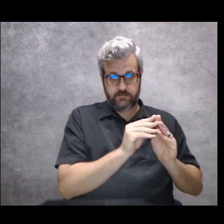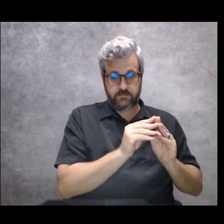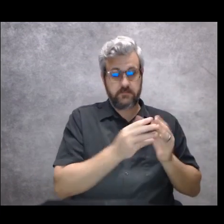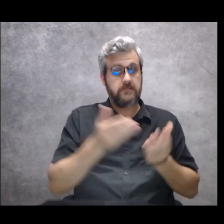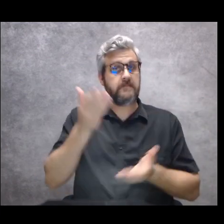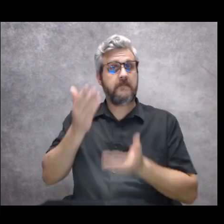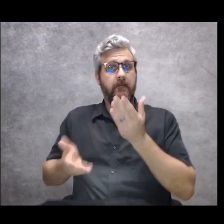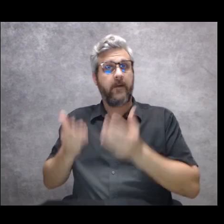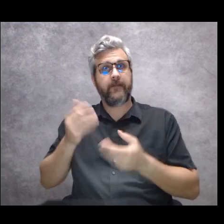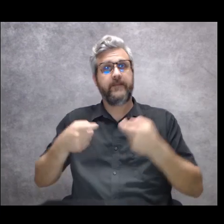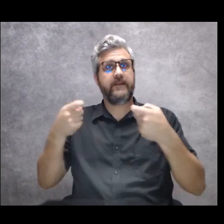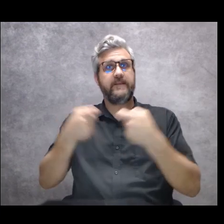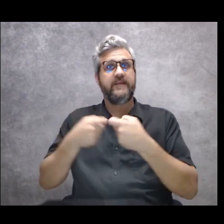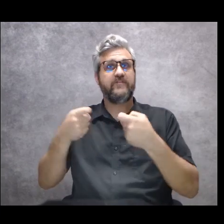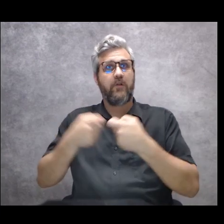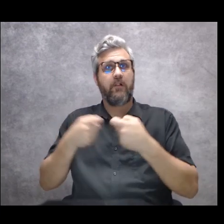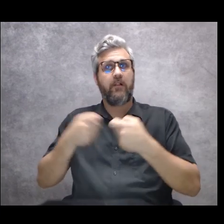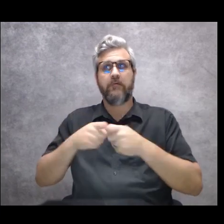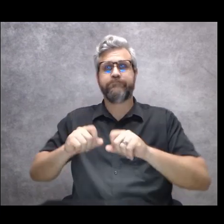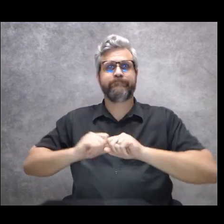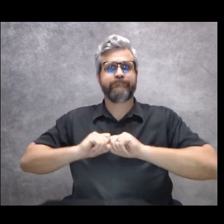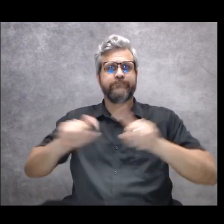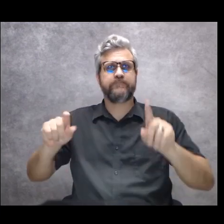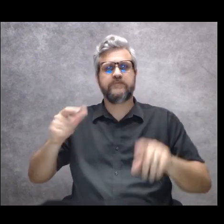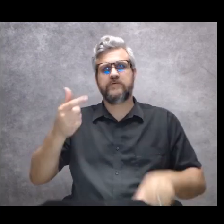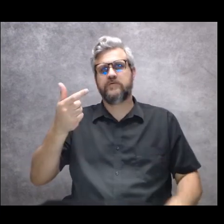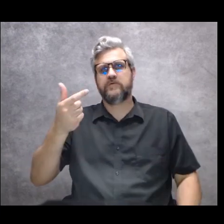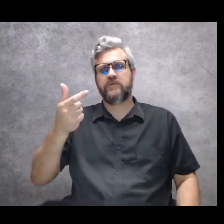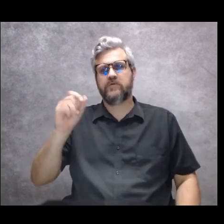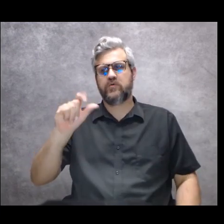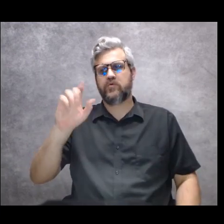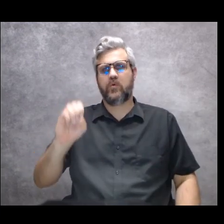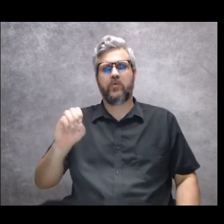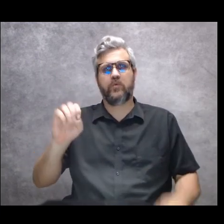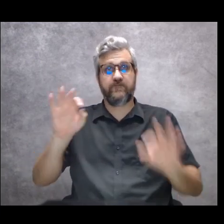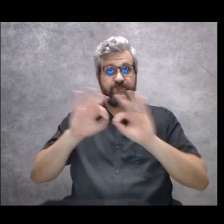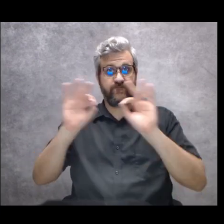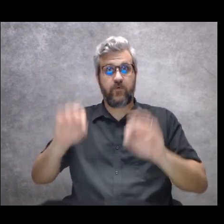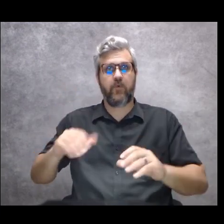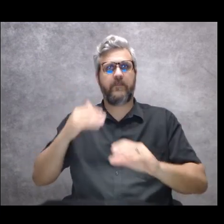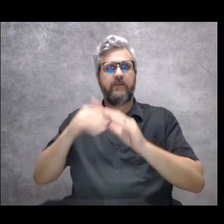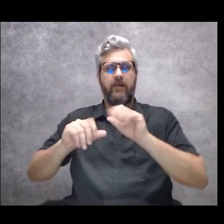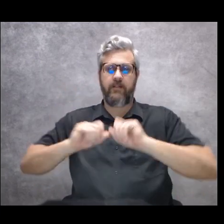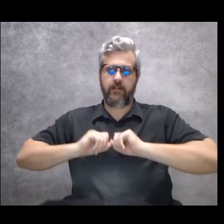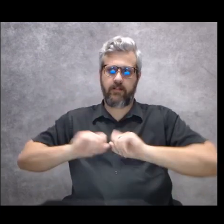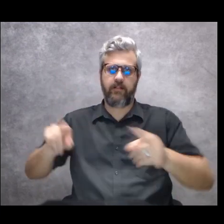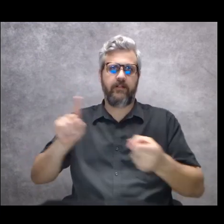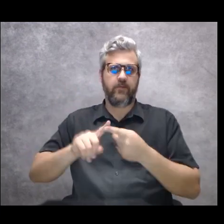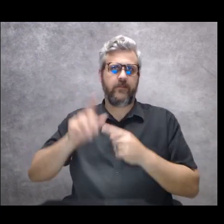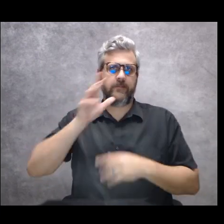form that is emailed to parents and guardians. You may want to save the surveys,